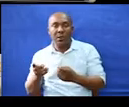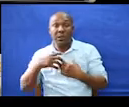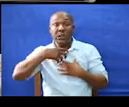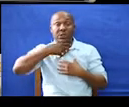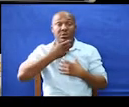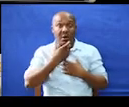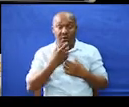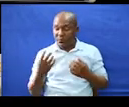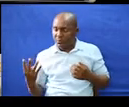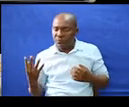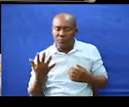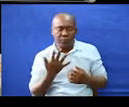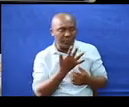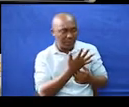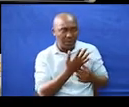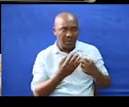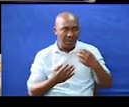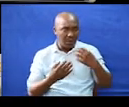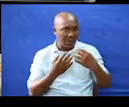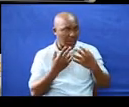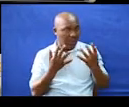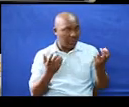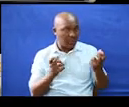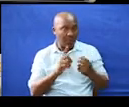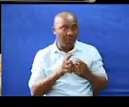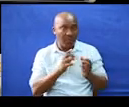This type of population